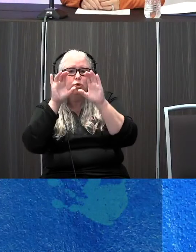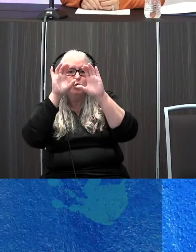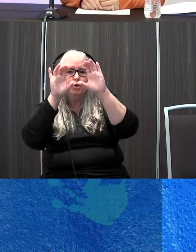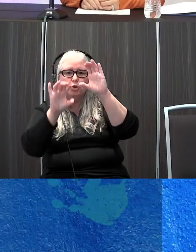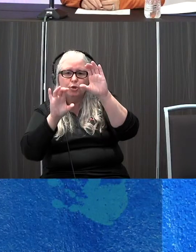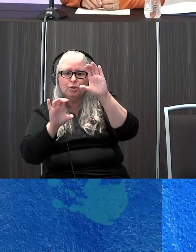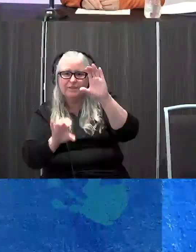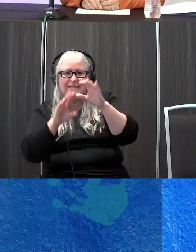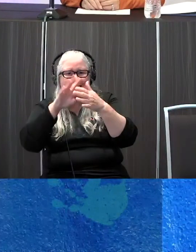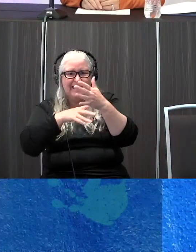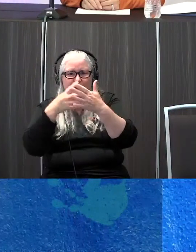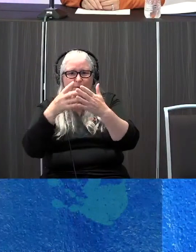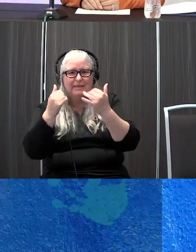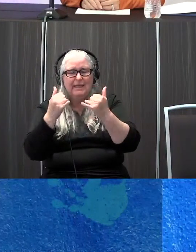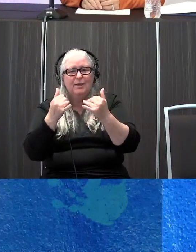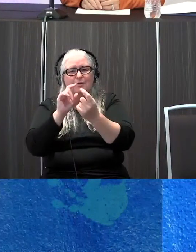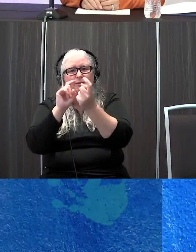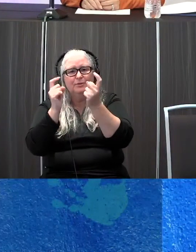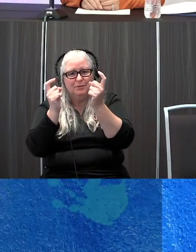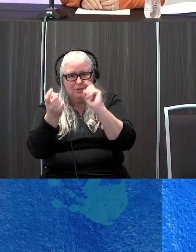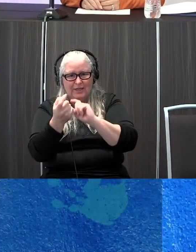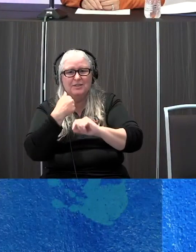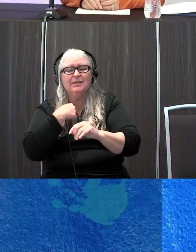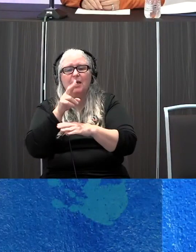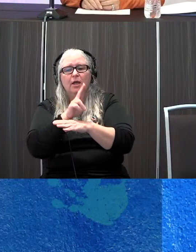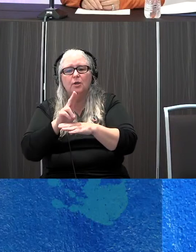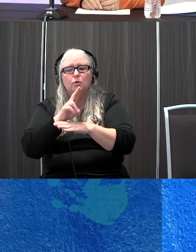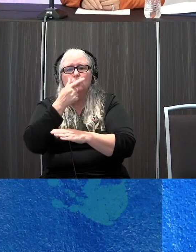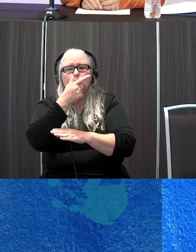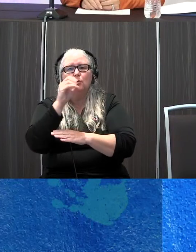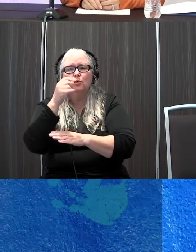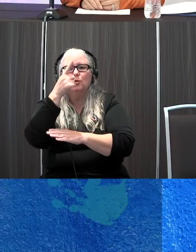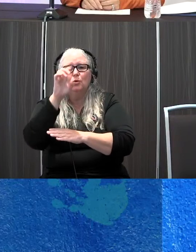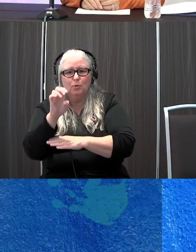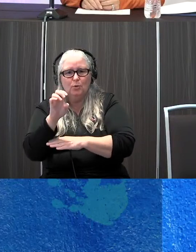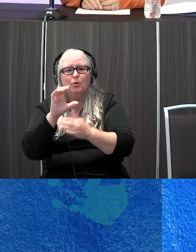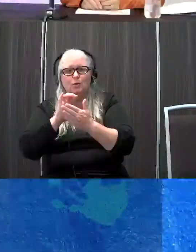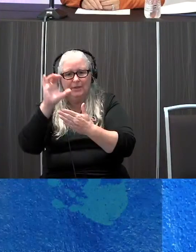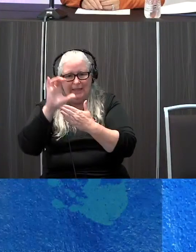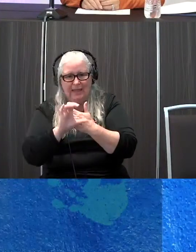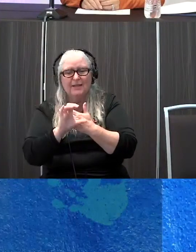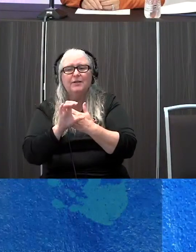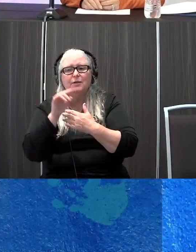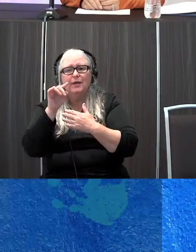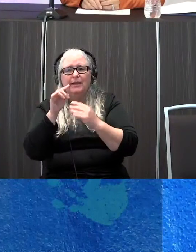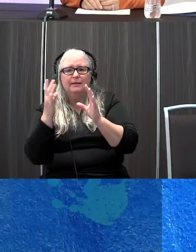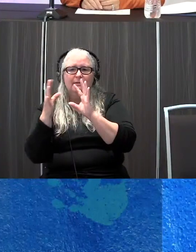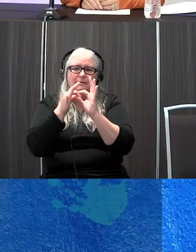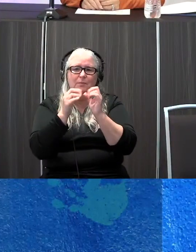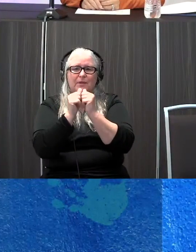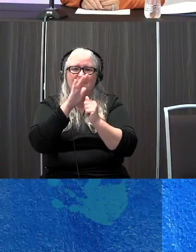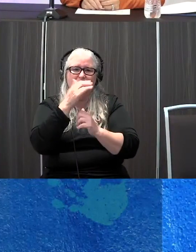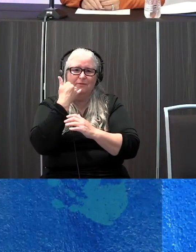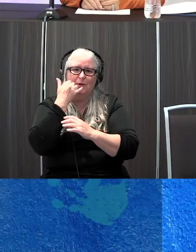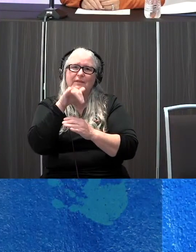now graduated up to, I use a Google Calendar, and it syncs to his phone. And so that's really, really nice. So I'm going to pop over there